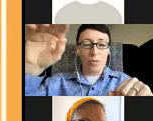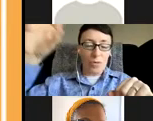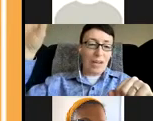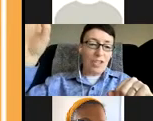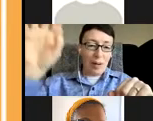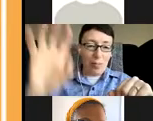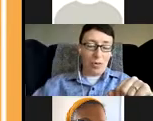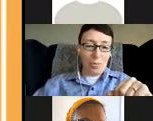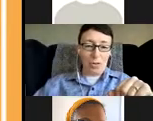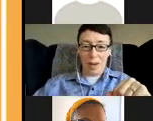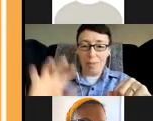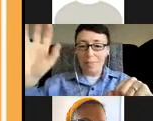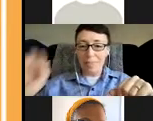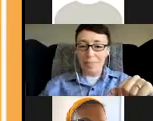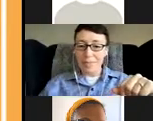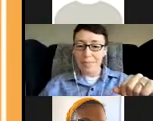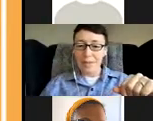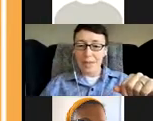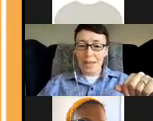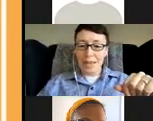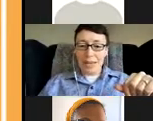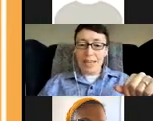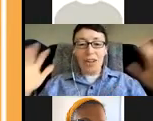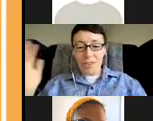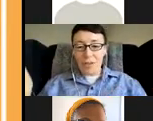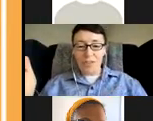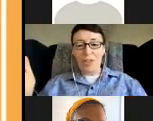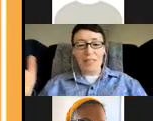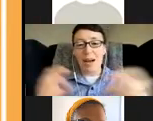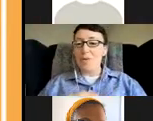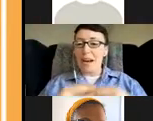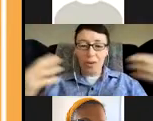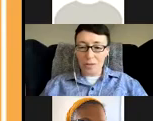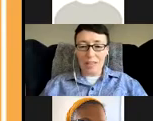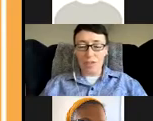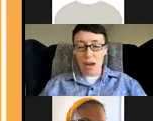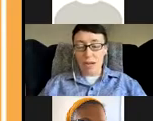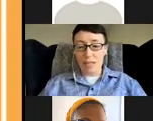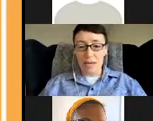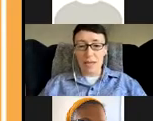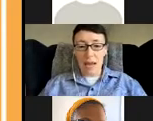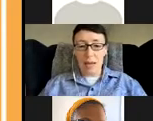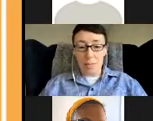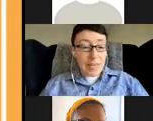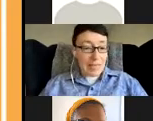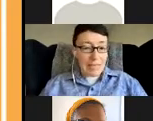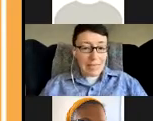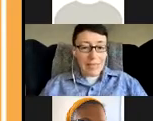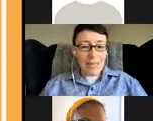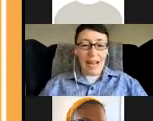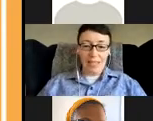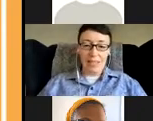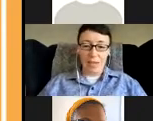the red shape or the blue shape. It also illustrates how narrowly the tracking data can